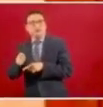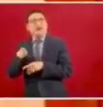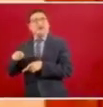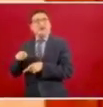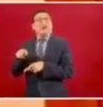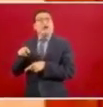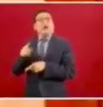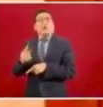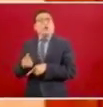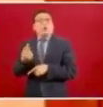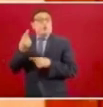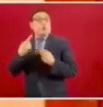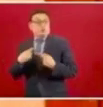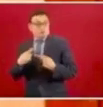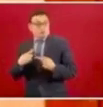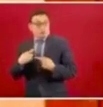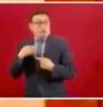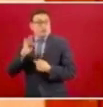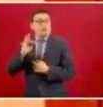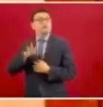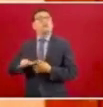mortality is